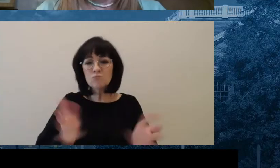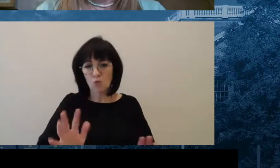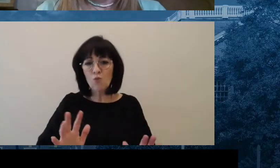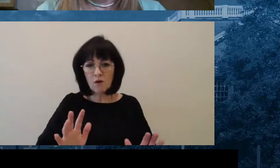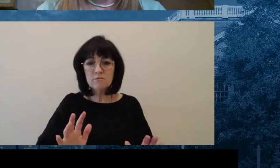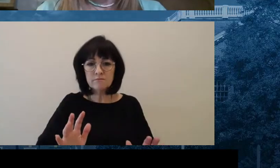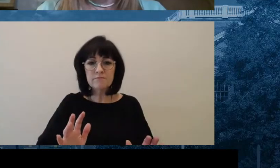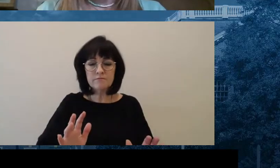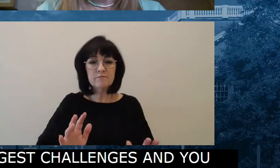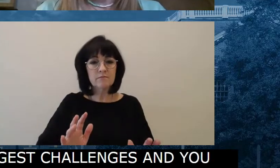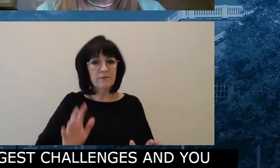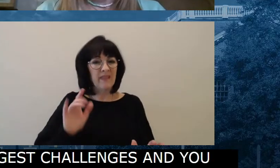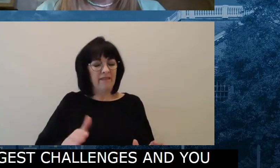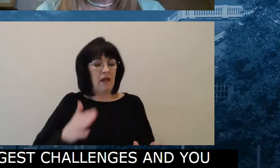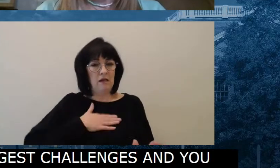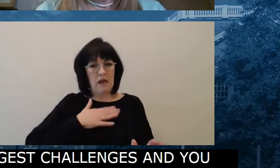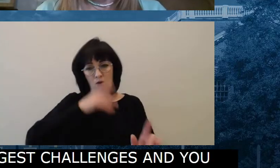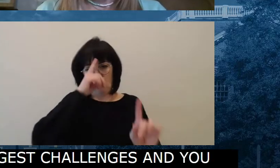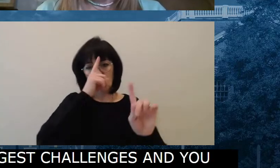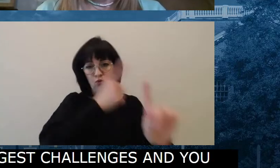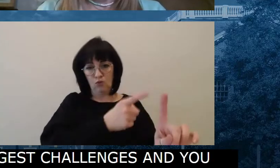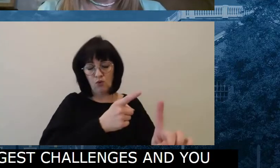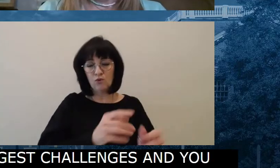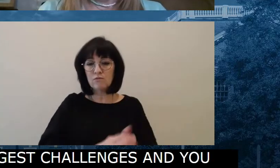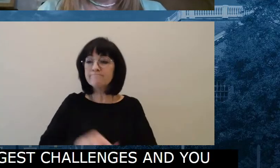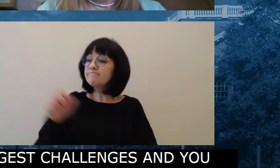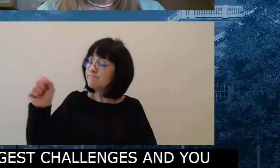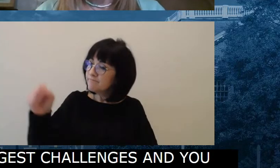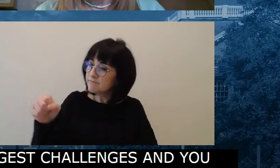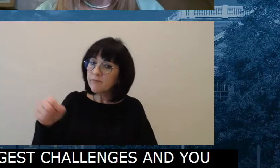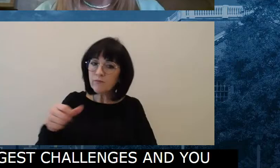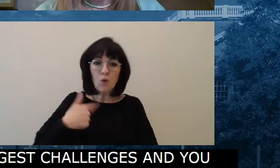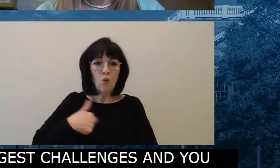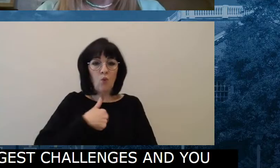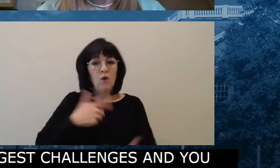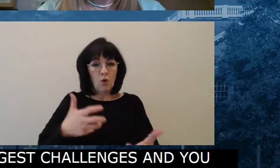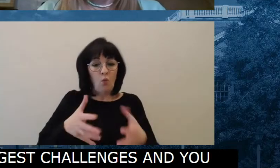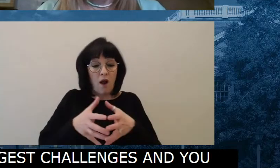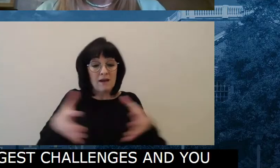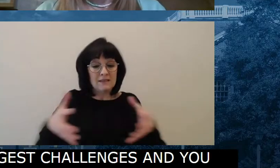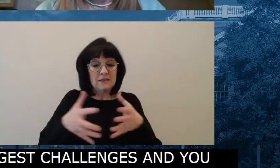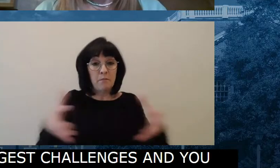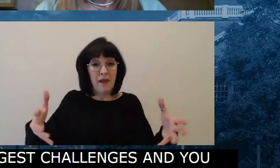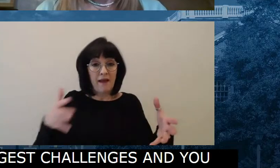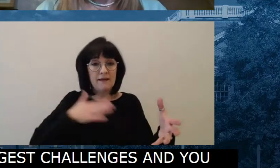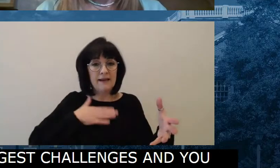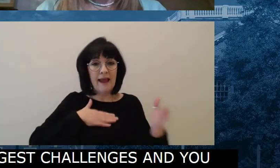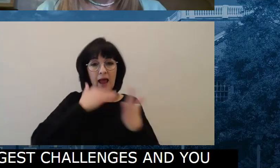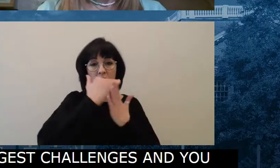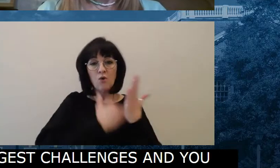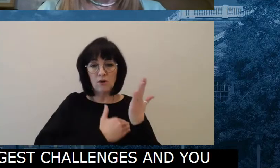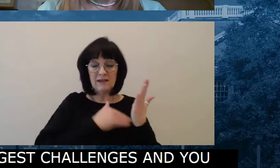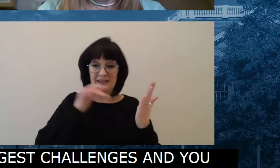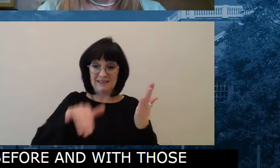and obviously expanding the registration list as we are starting on March 23rd to those 50 years